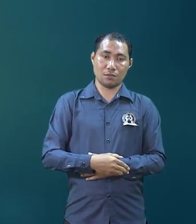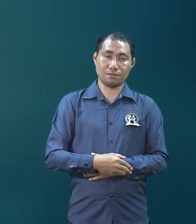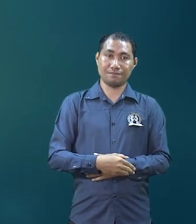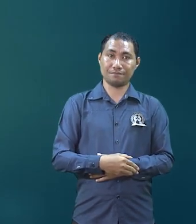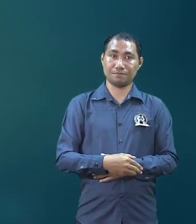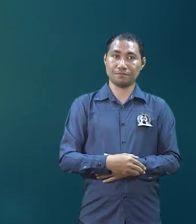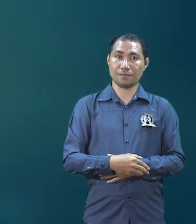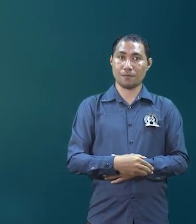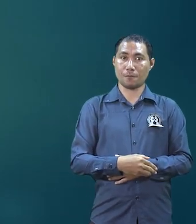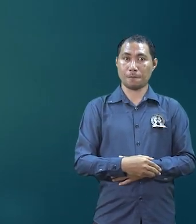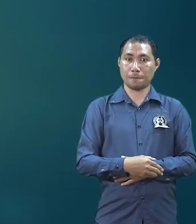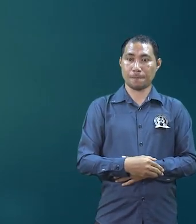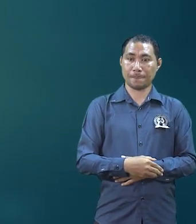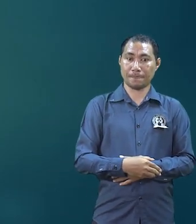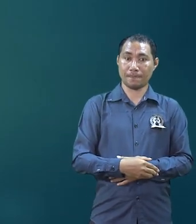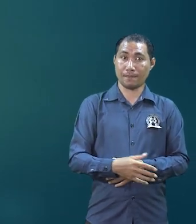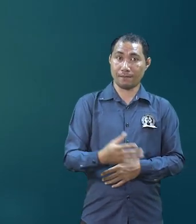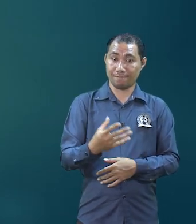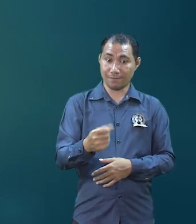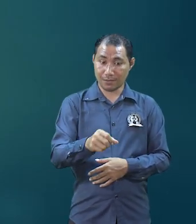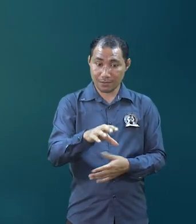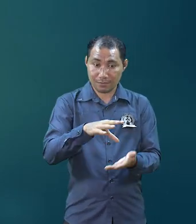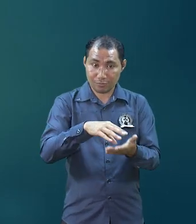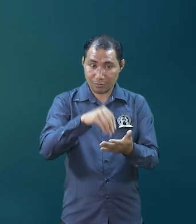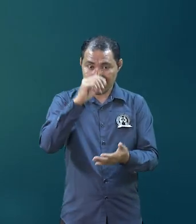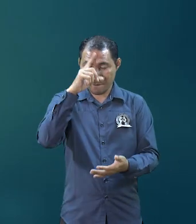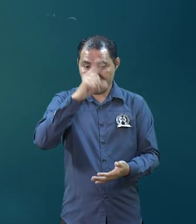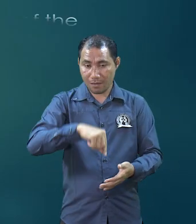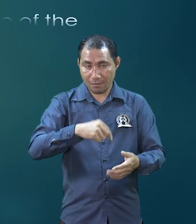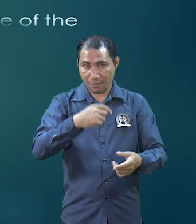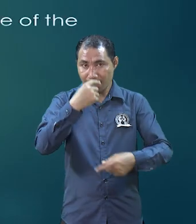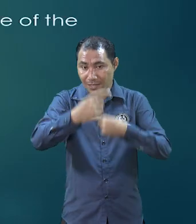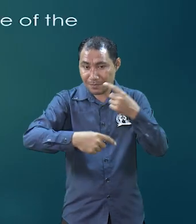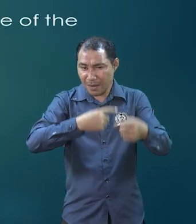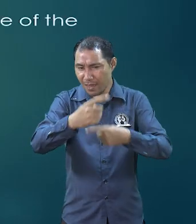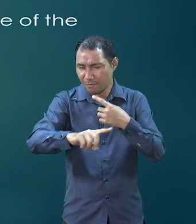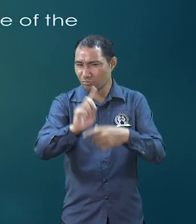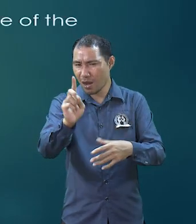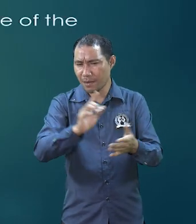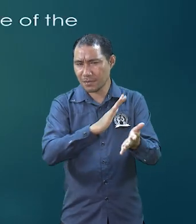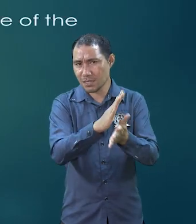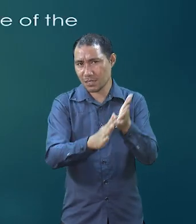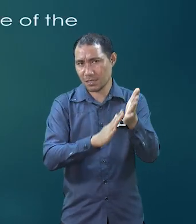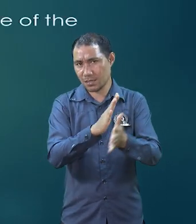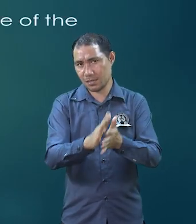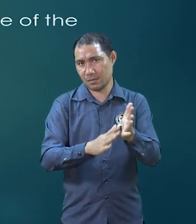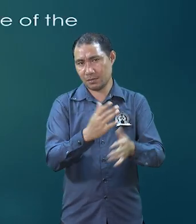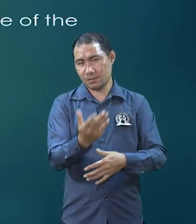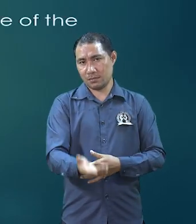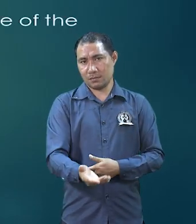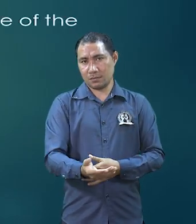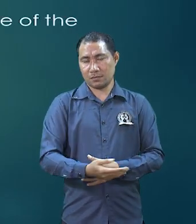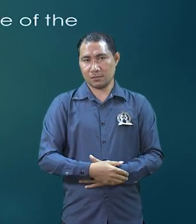Ia ila se simfai noni na ia famtalaina mai. Ea le wingon na fai.